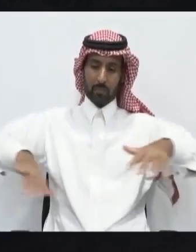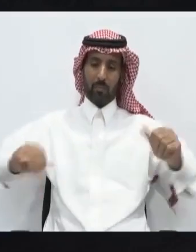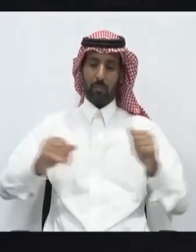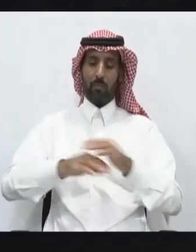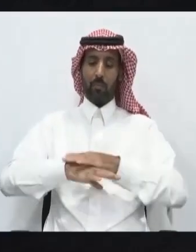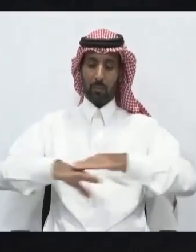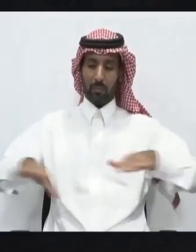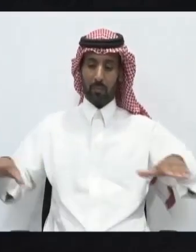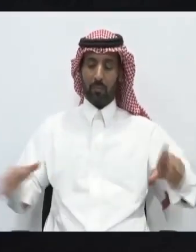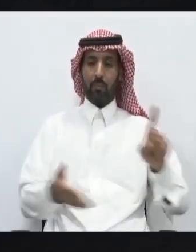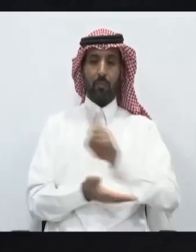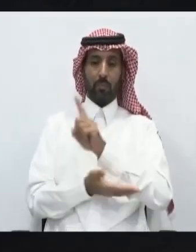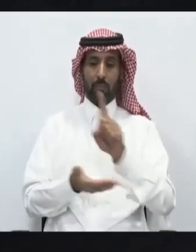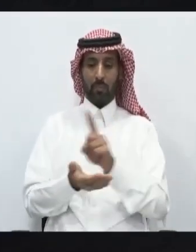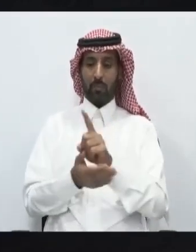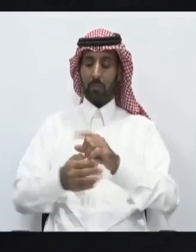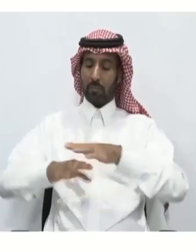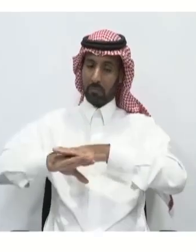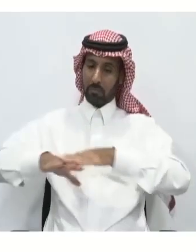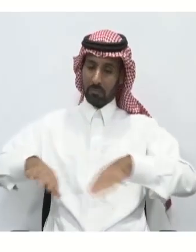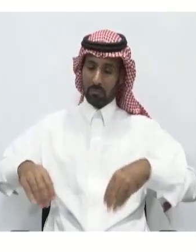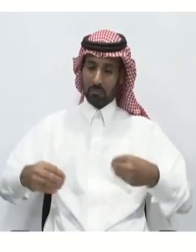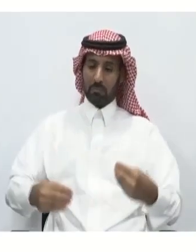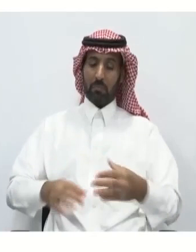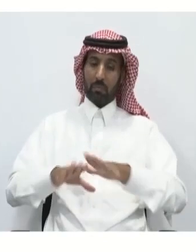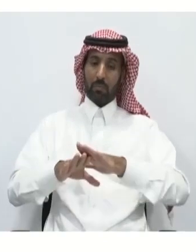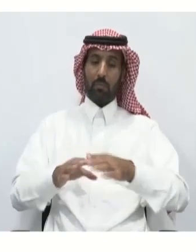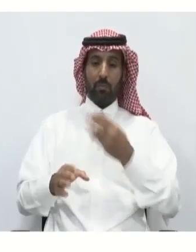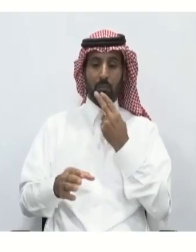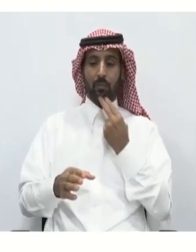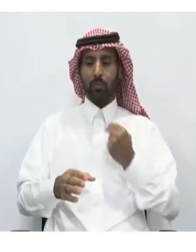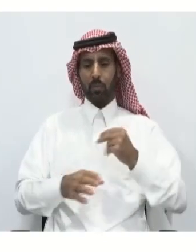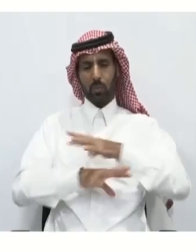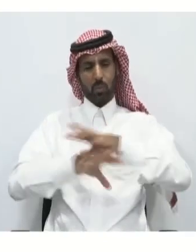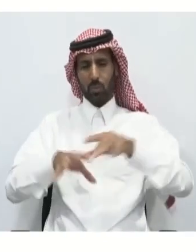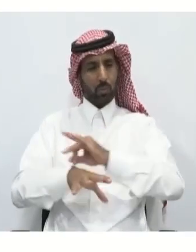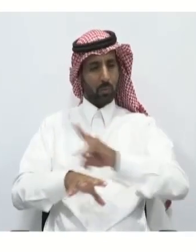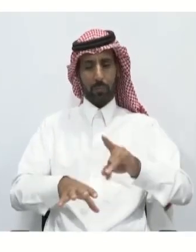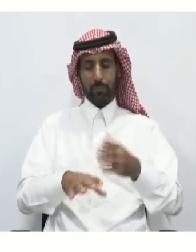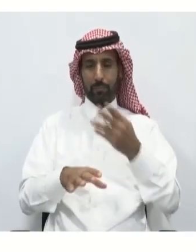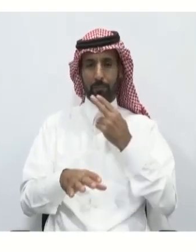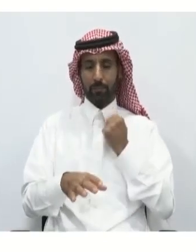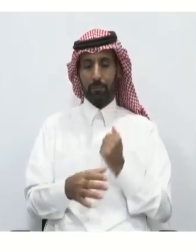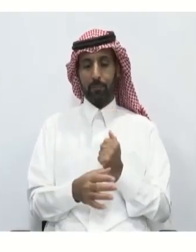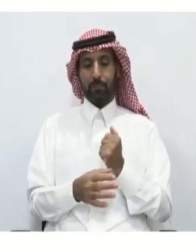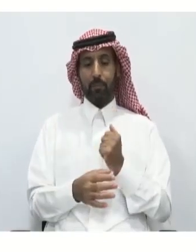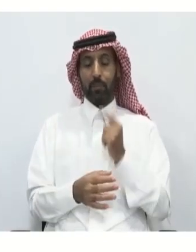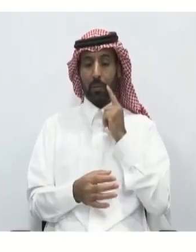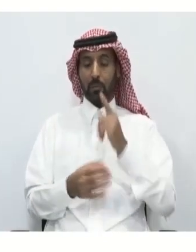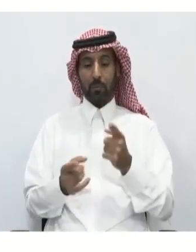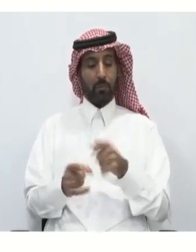Yes, the natural system there, the natural system, they left it undisturbed. Also here, when you read